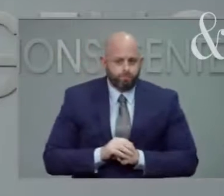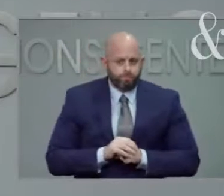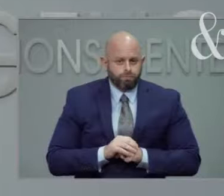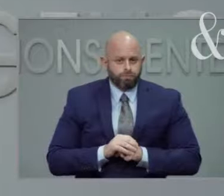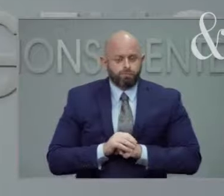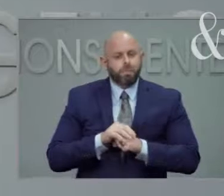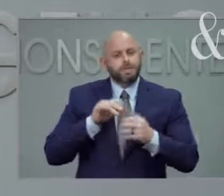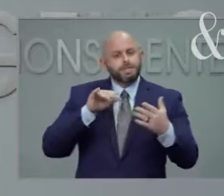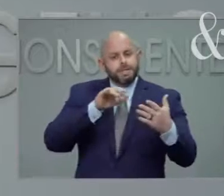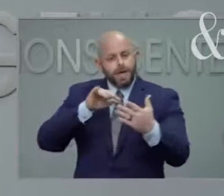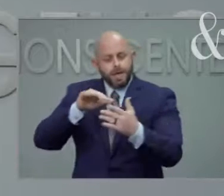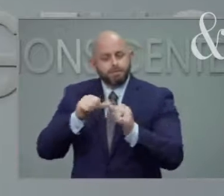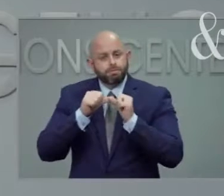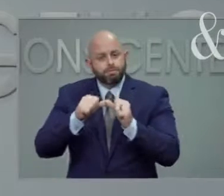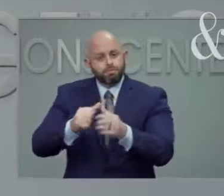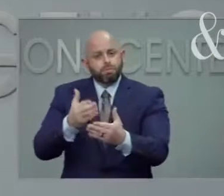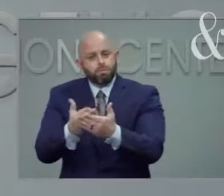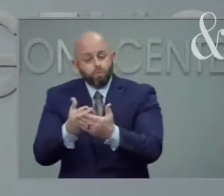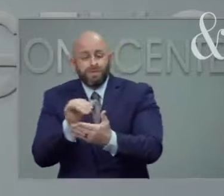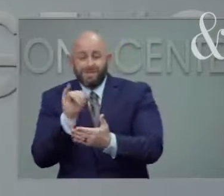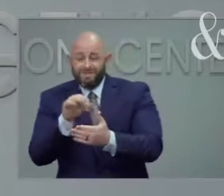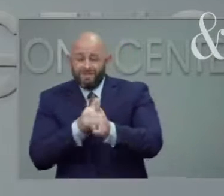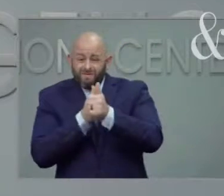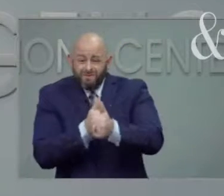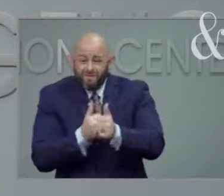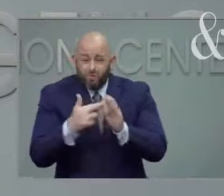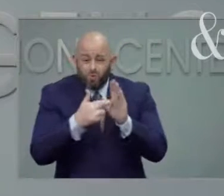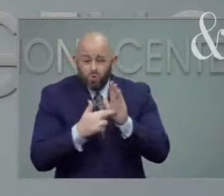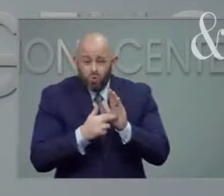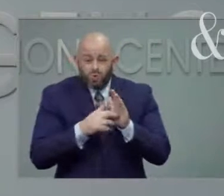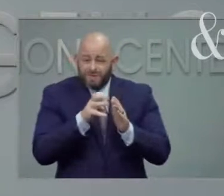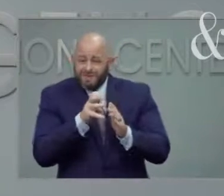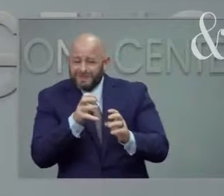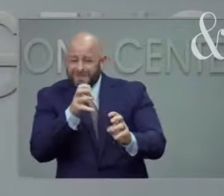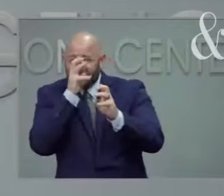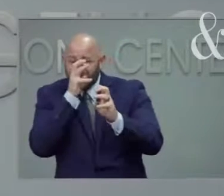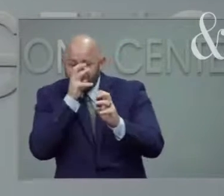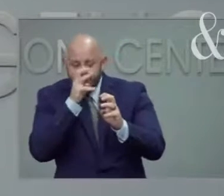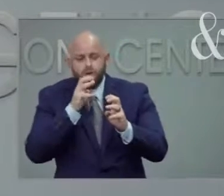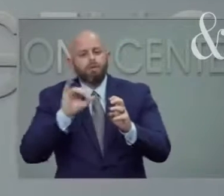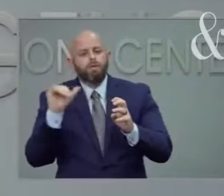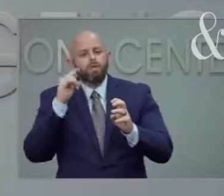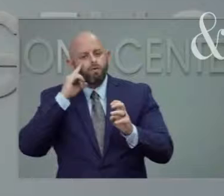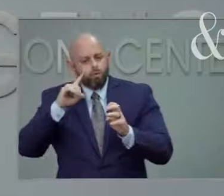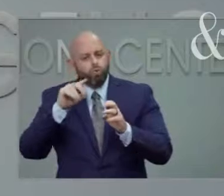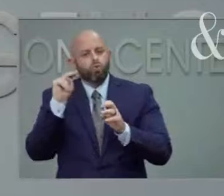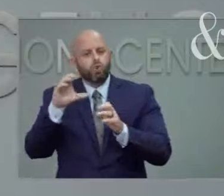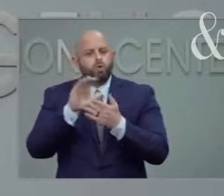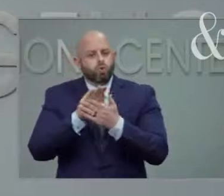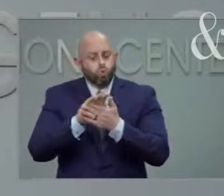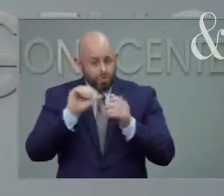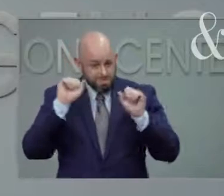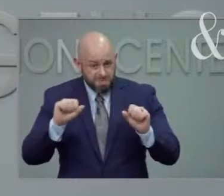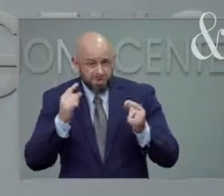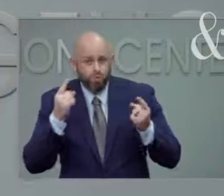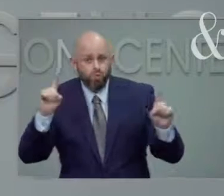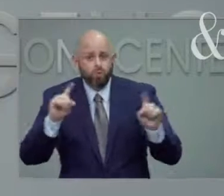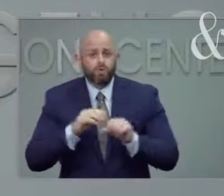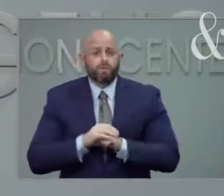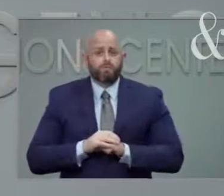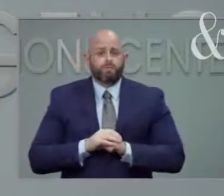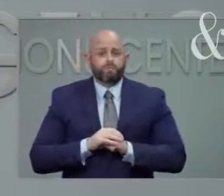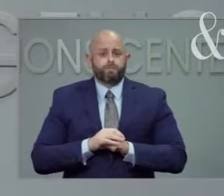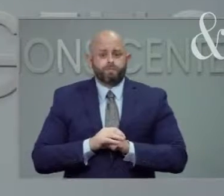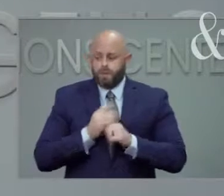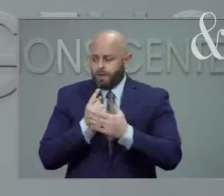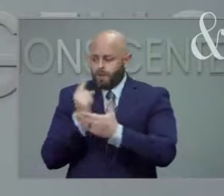to reaffirm that strong prevention measures like the ones we have for North Carolina schools work. As we shared last week,